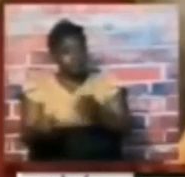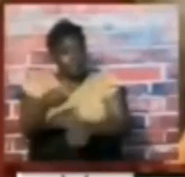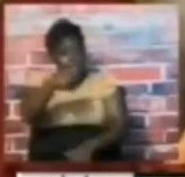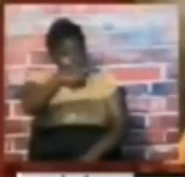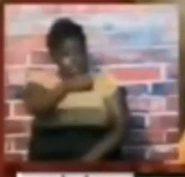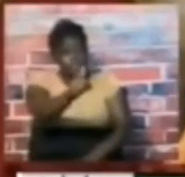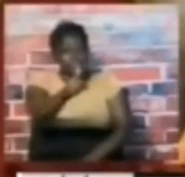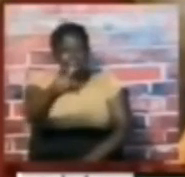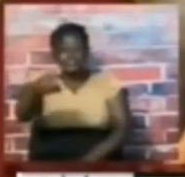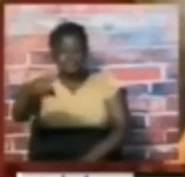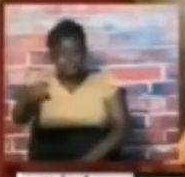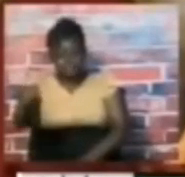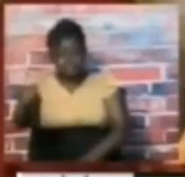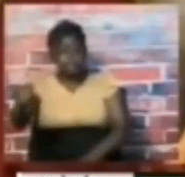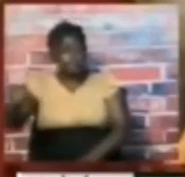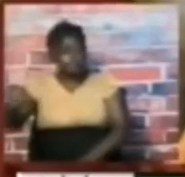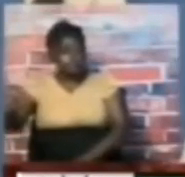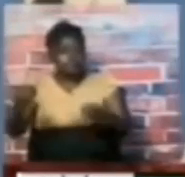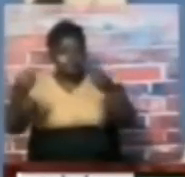each one of those